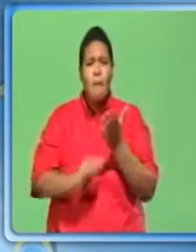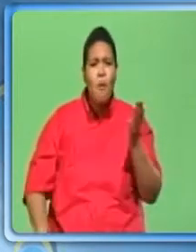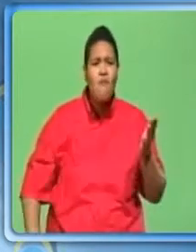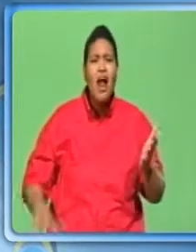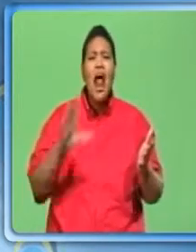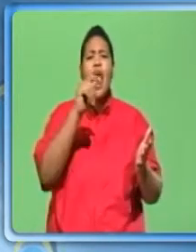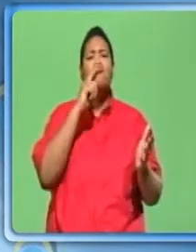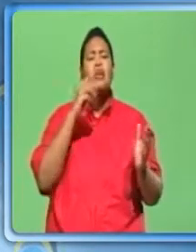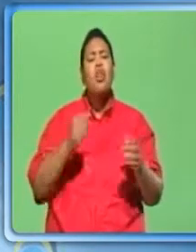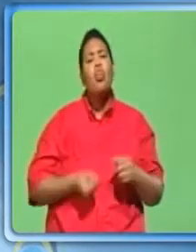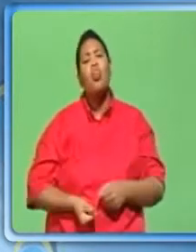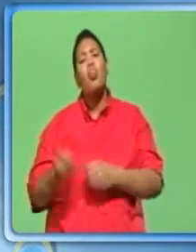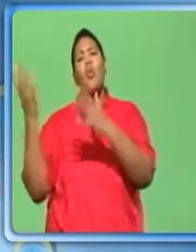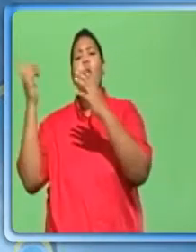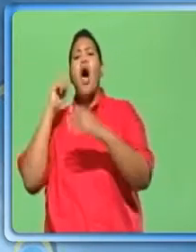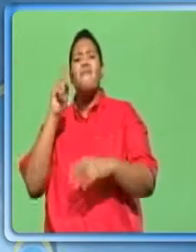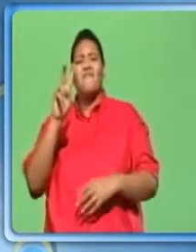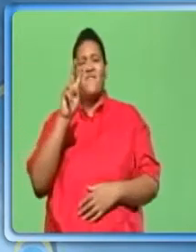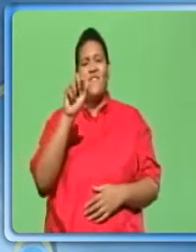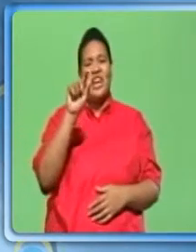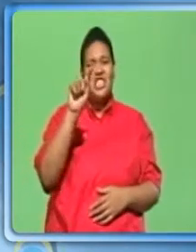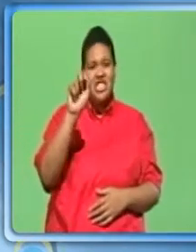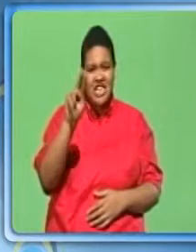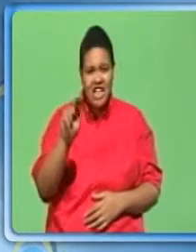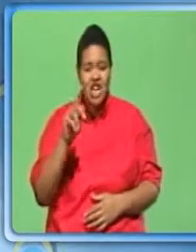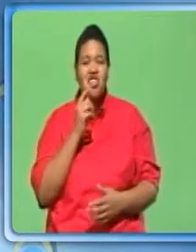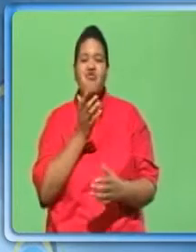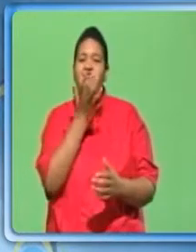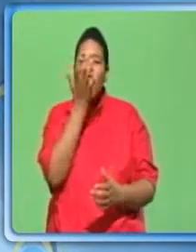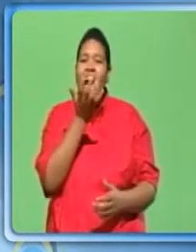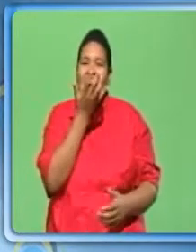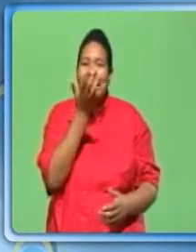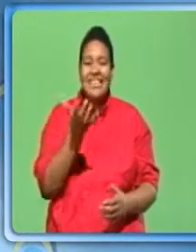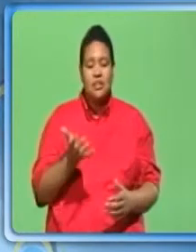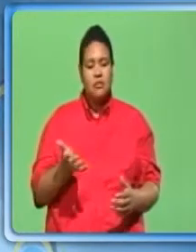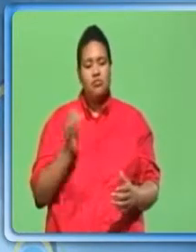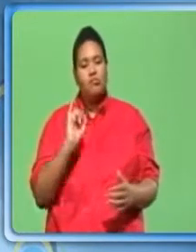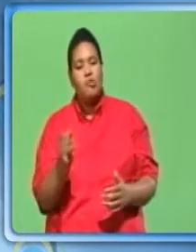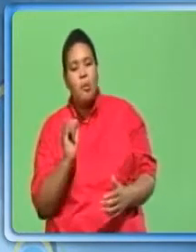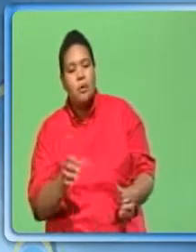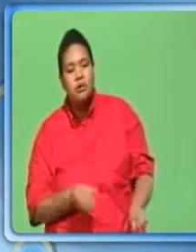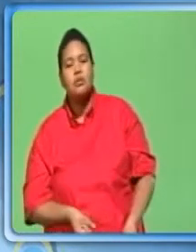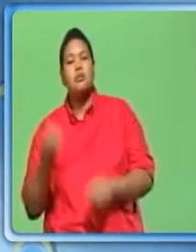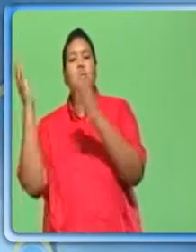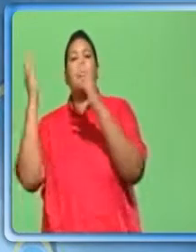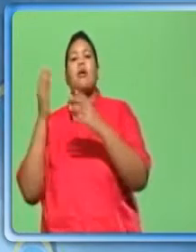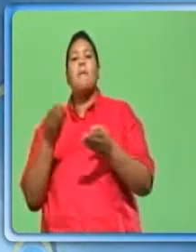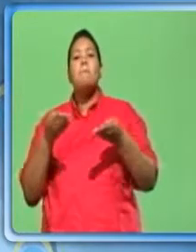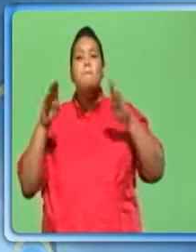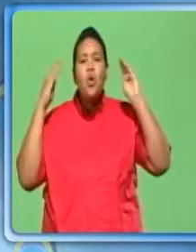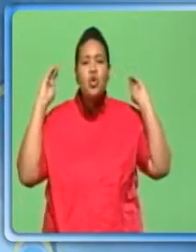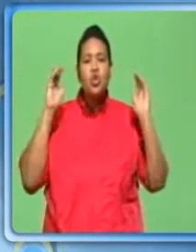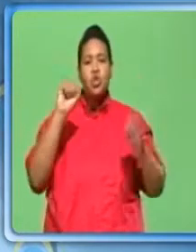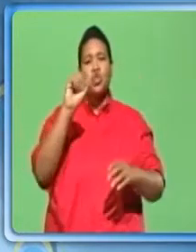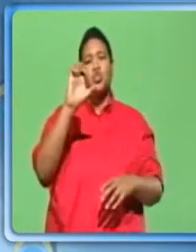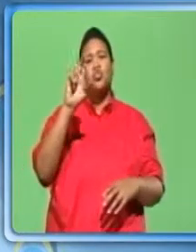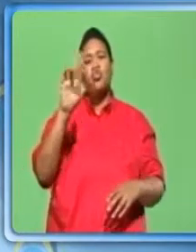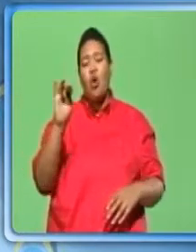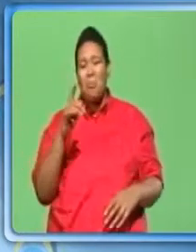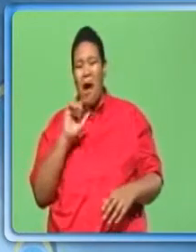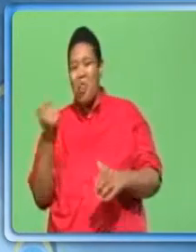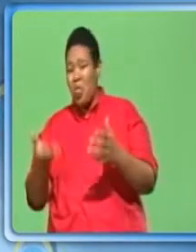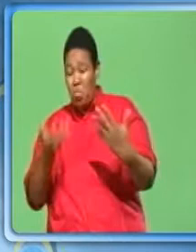and disposal of the vegetation, grass, debris, bushes, scrub, dense